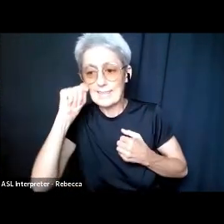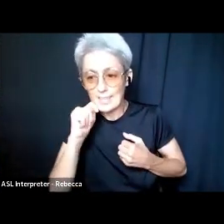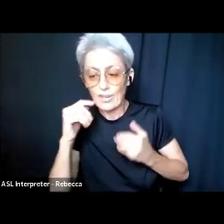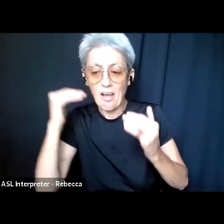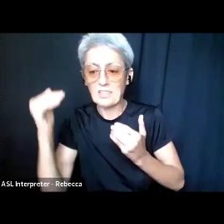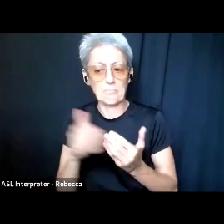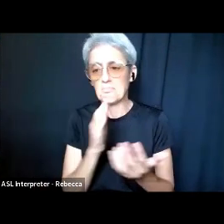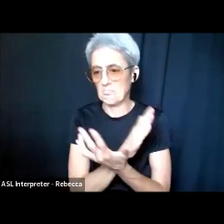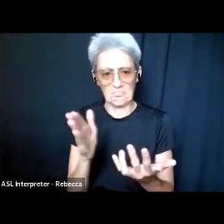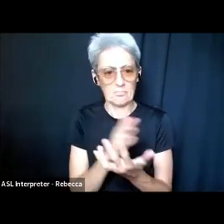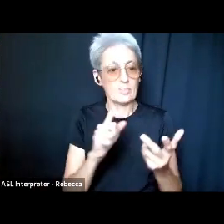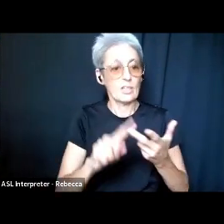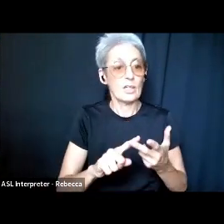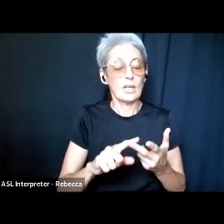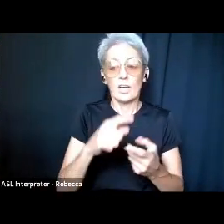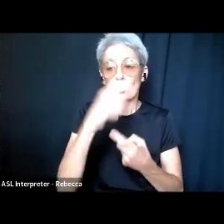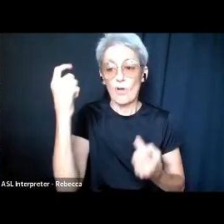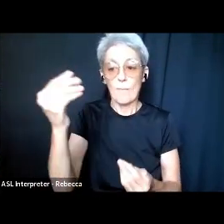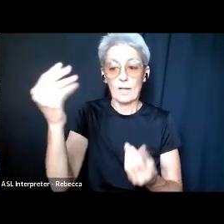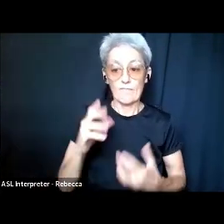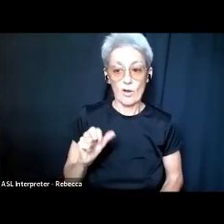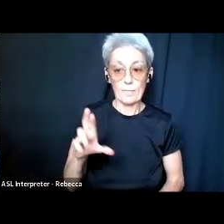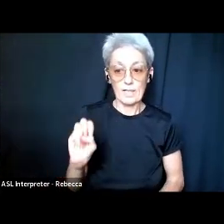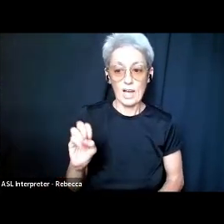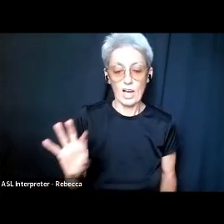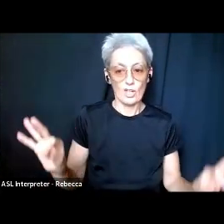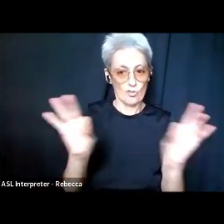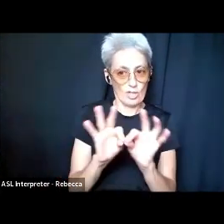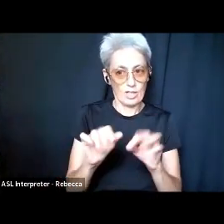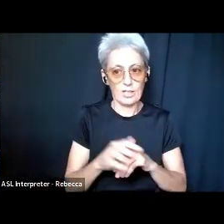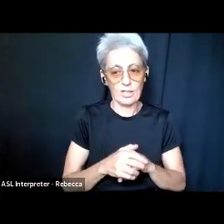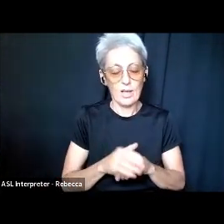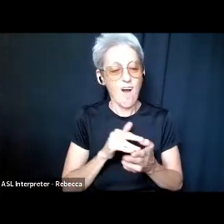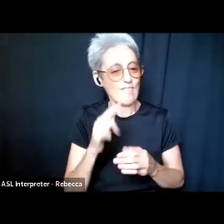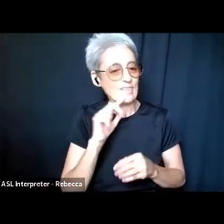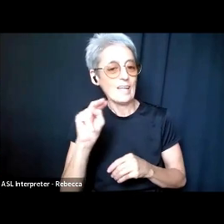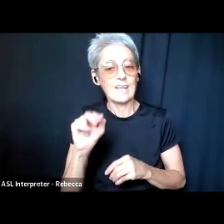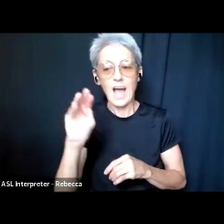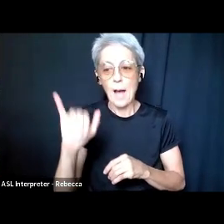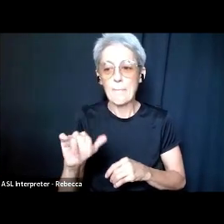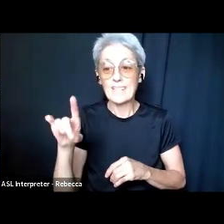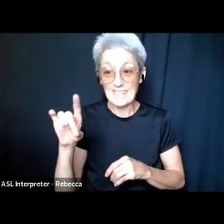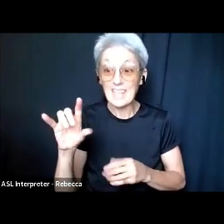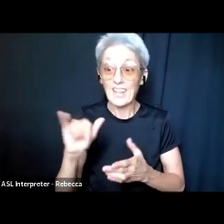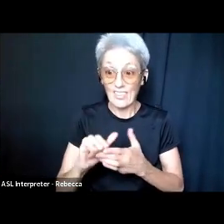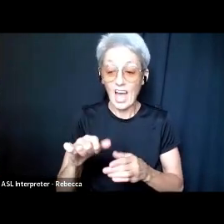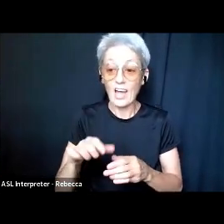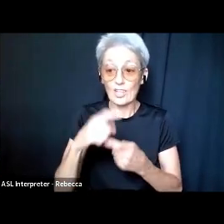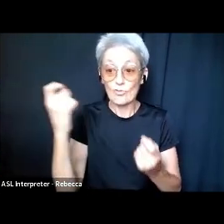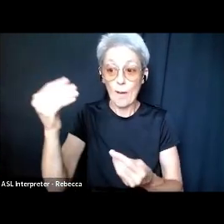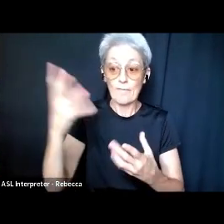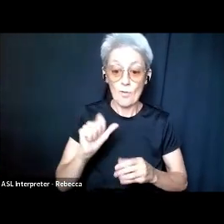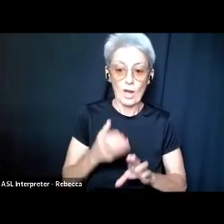Trauma-informed care is critical. I frequently say NAMI was doing trauma-informed care before that was the cool thing to do, because